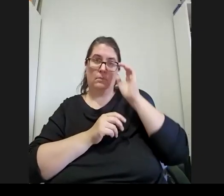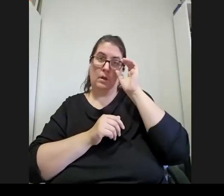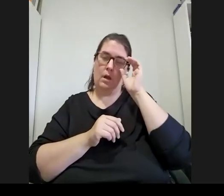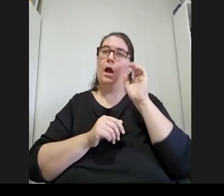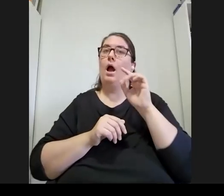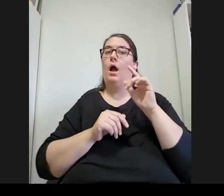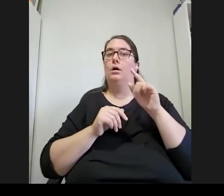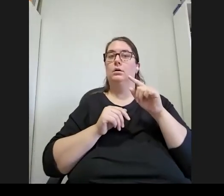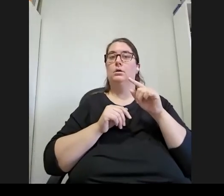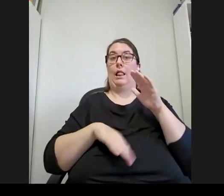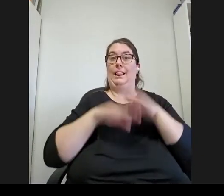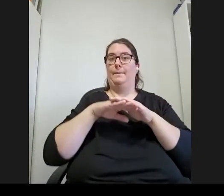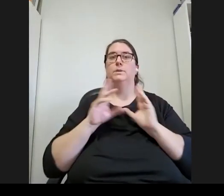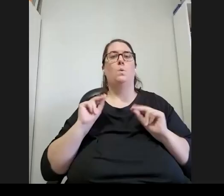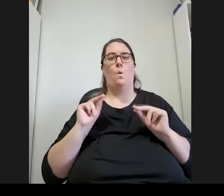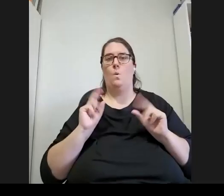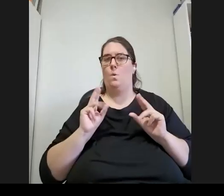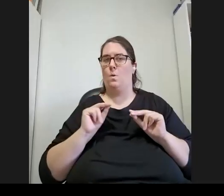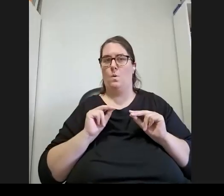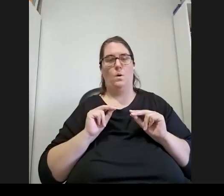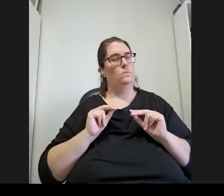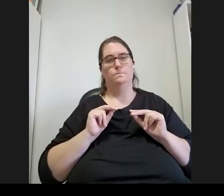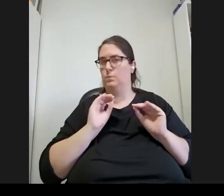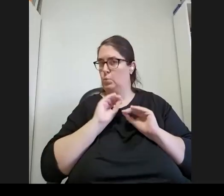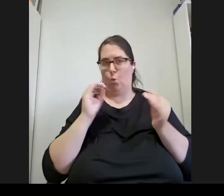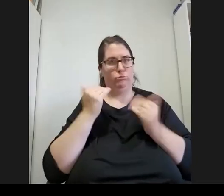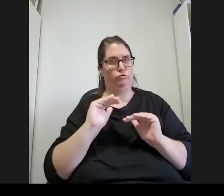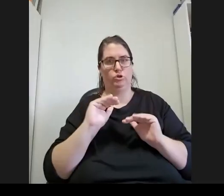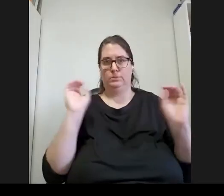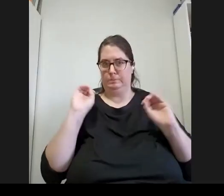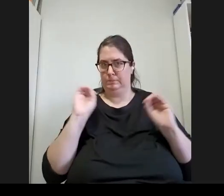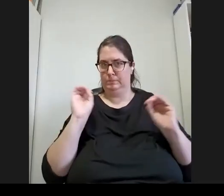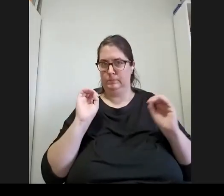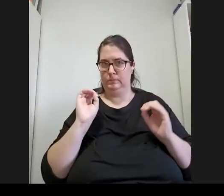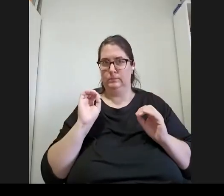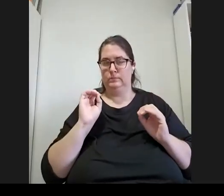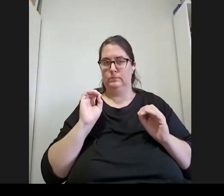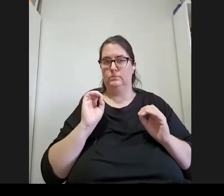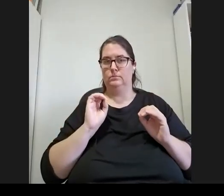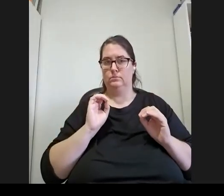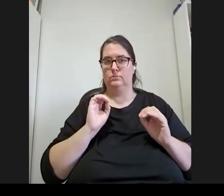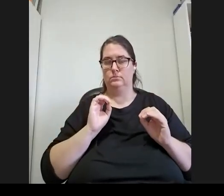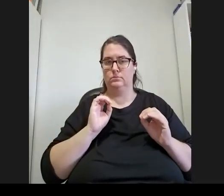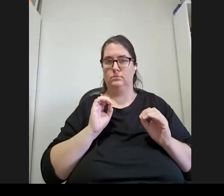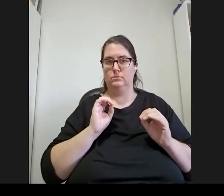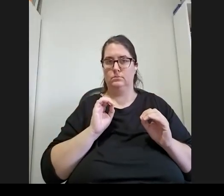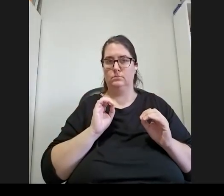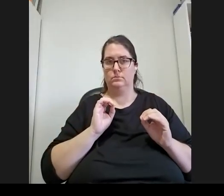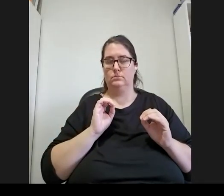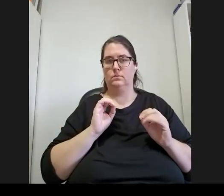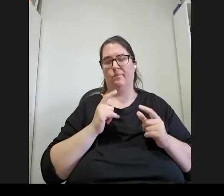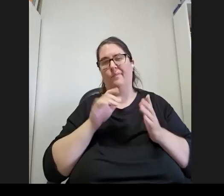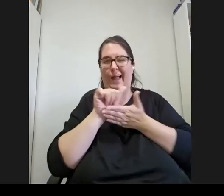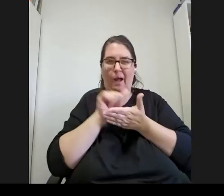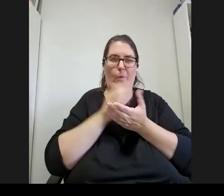No, we don't have any restriction on the number of accounts or number of files,